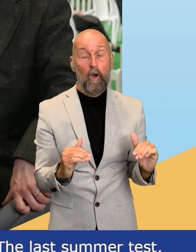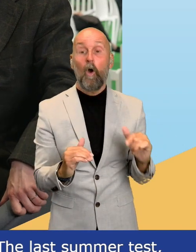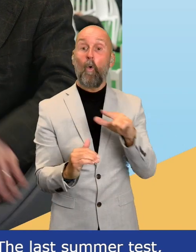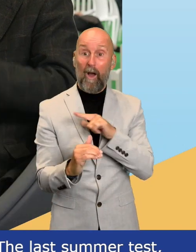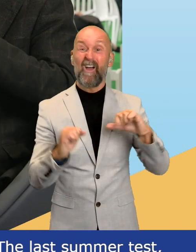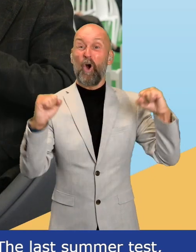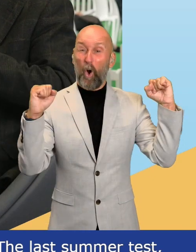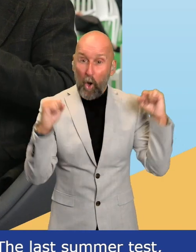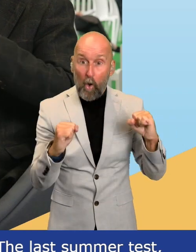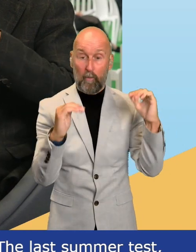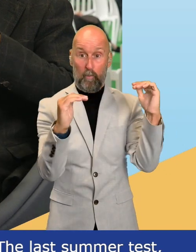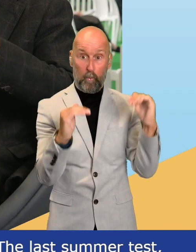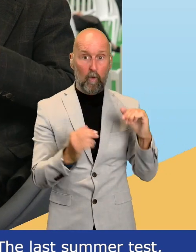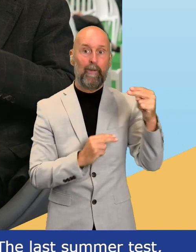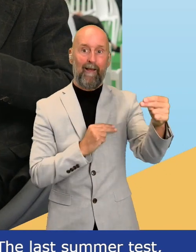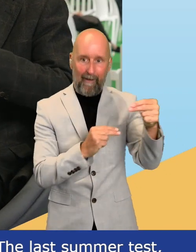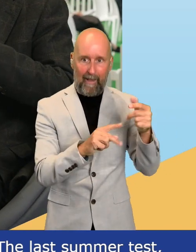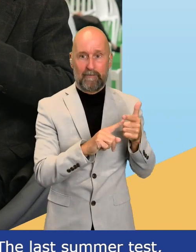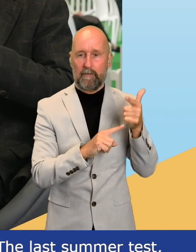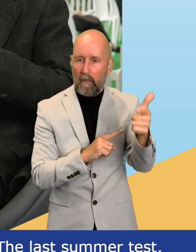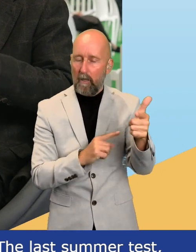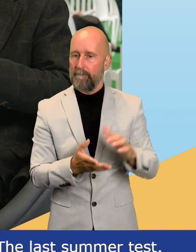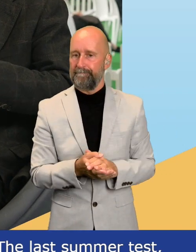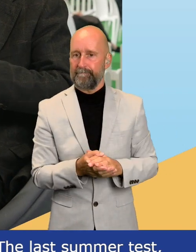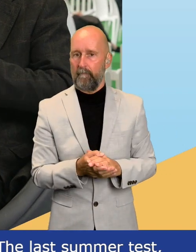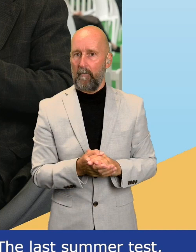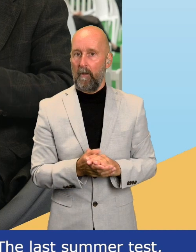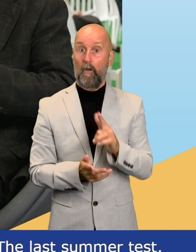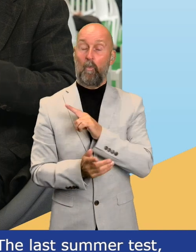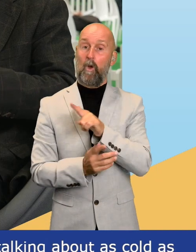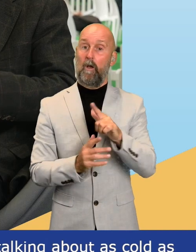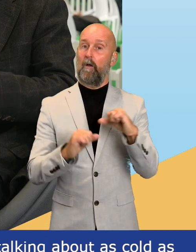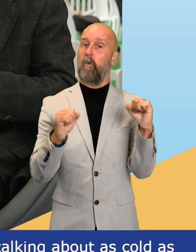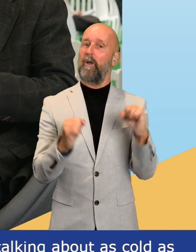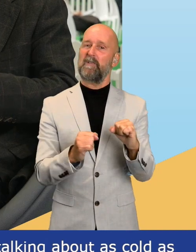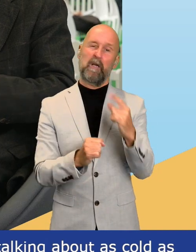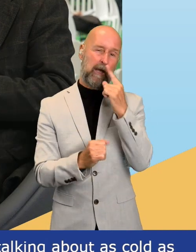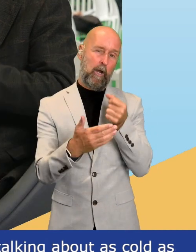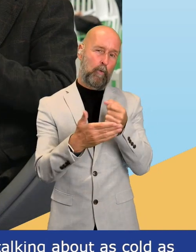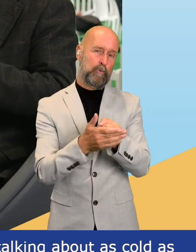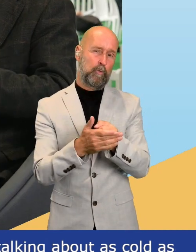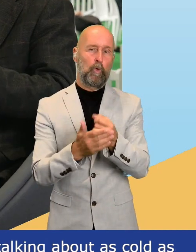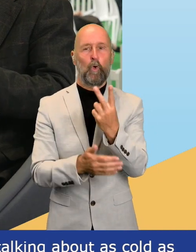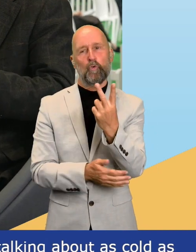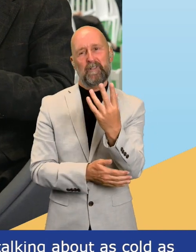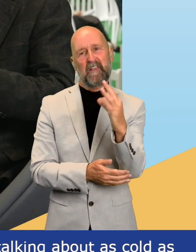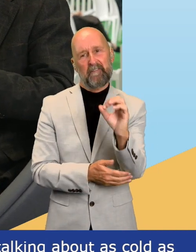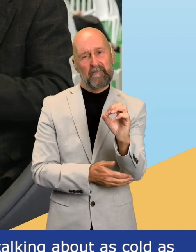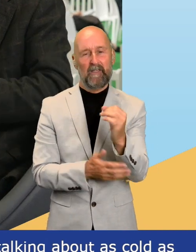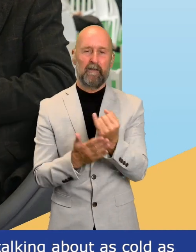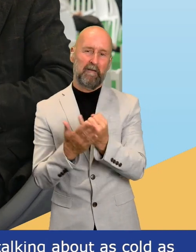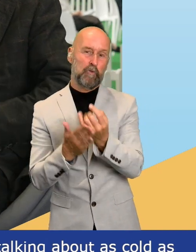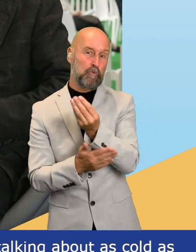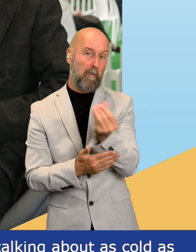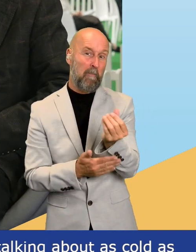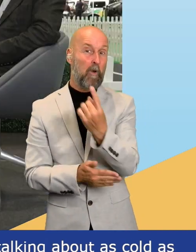would get. But even in the winter, we were still seeing, some cars, the best cars can do 250 miles, the worst were doing 150